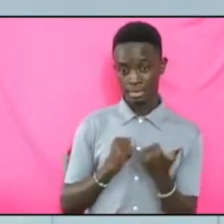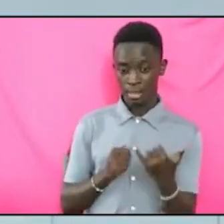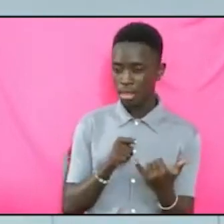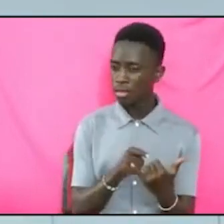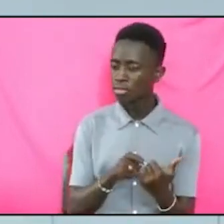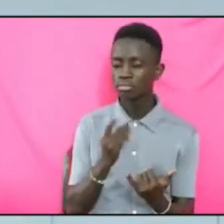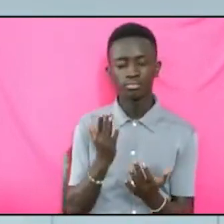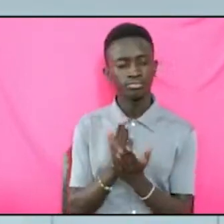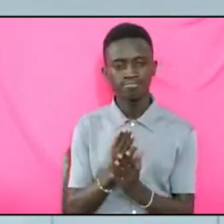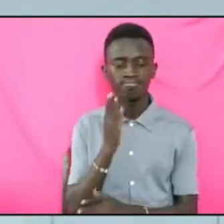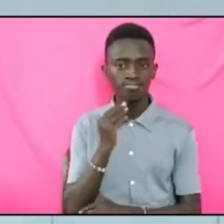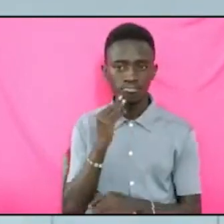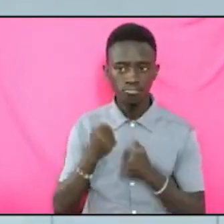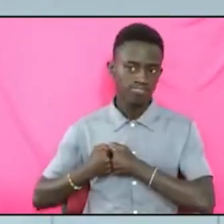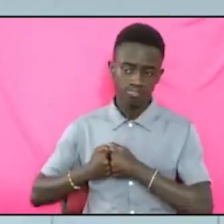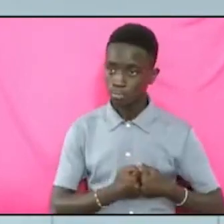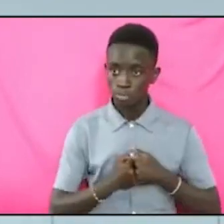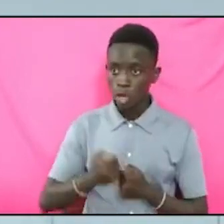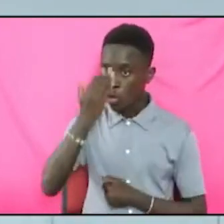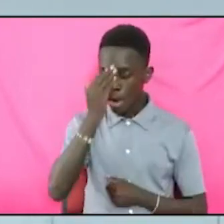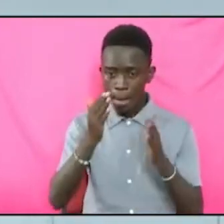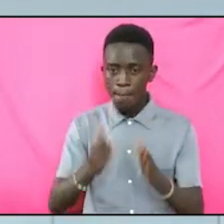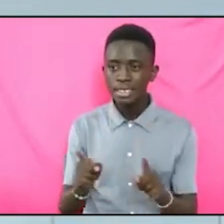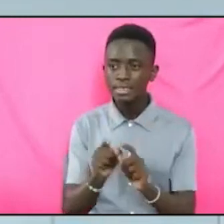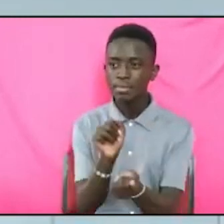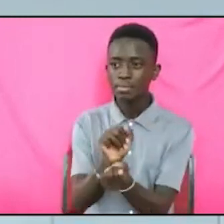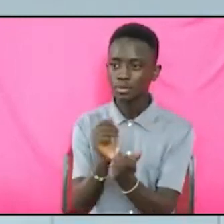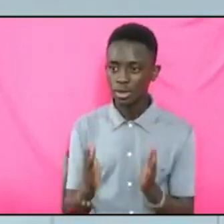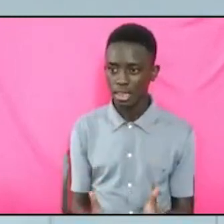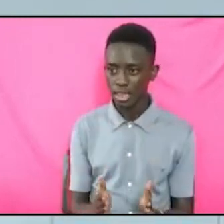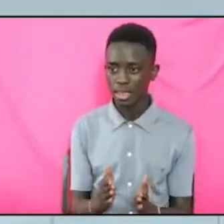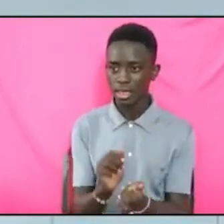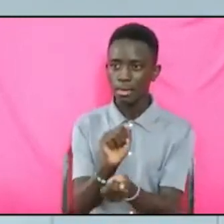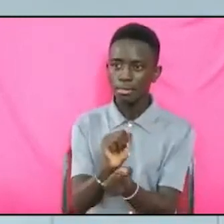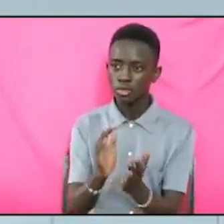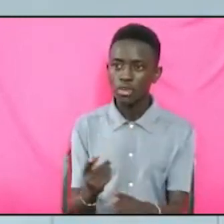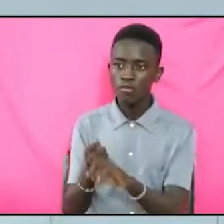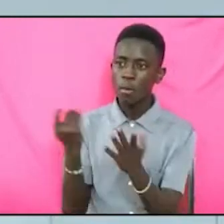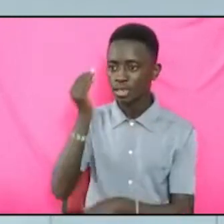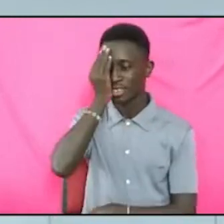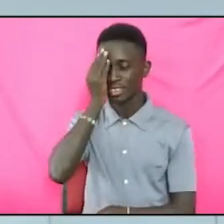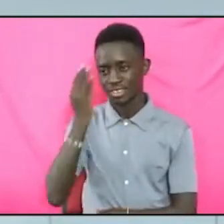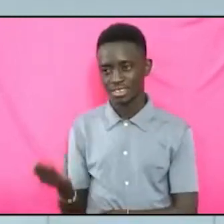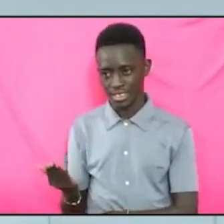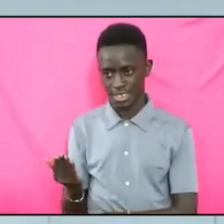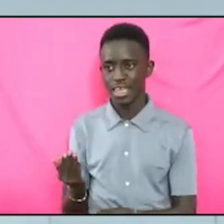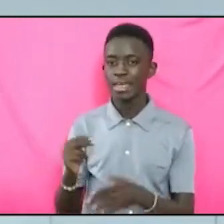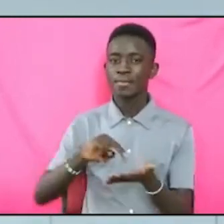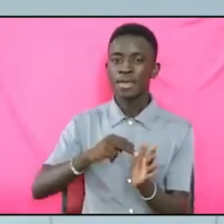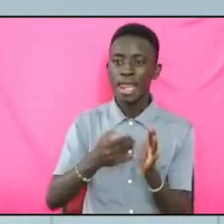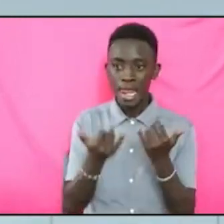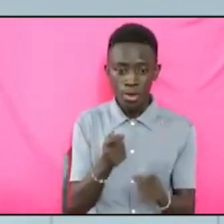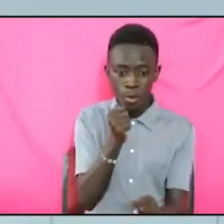One, she had been taken as a prisoner of war. And now she is working